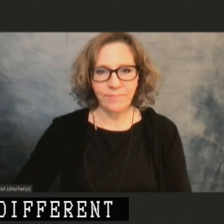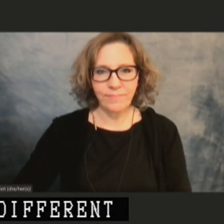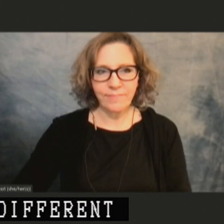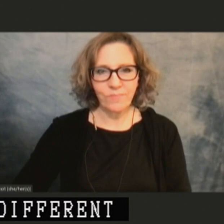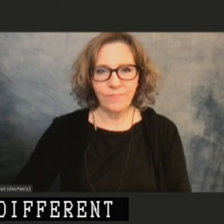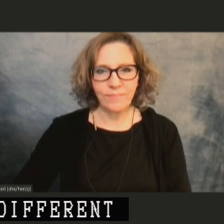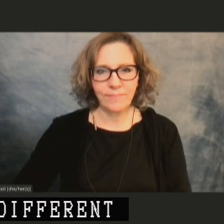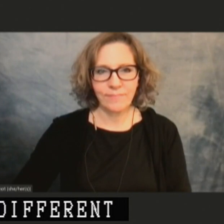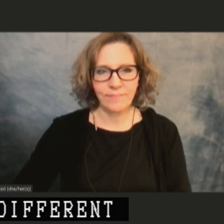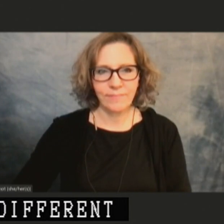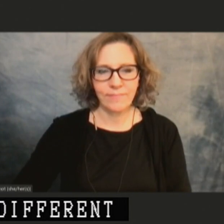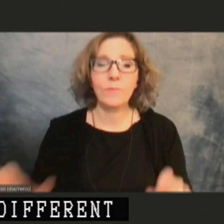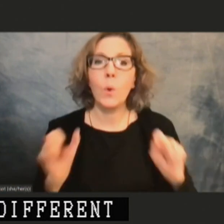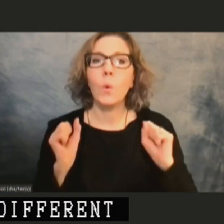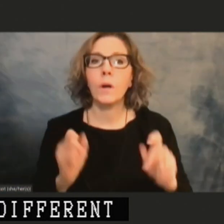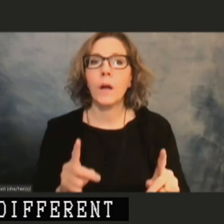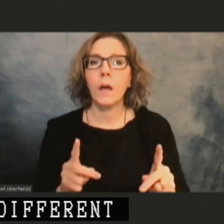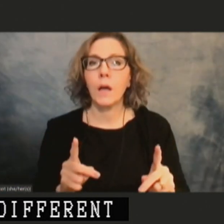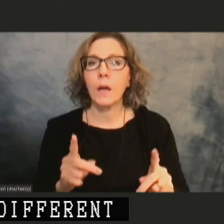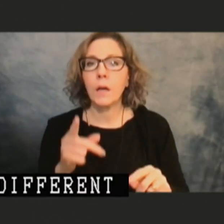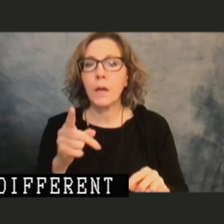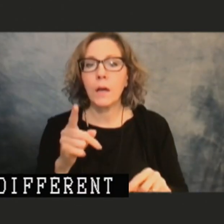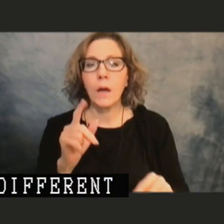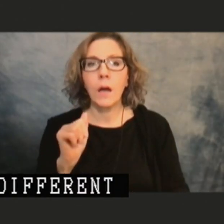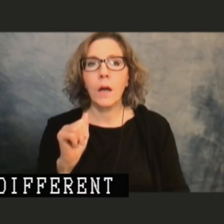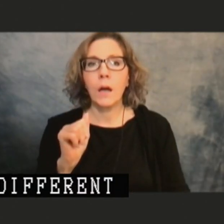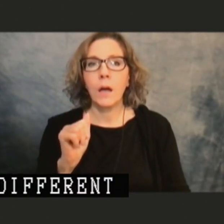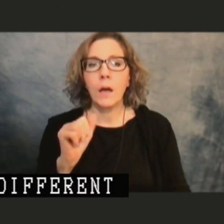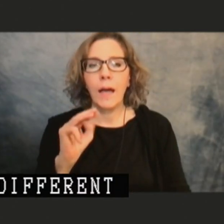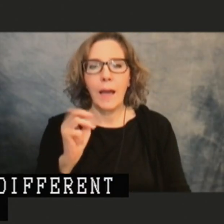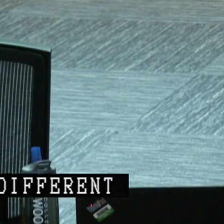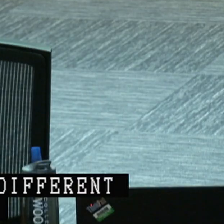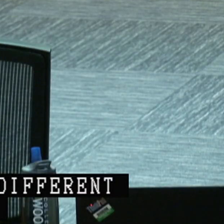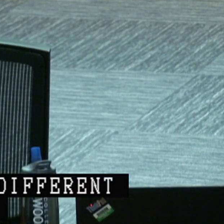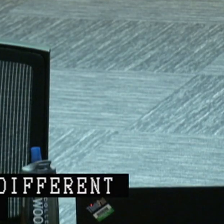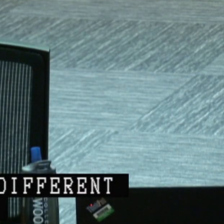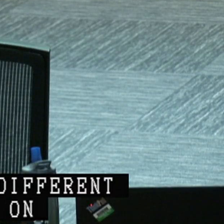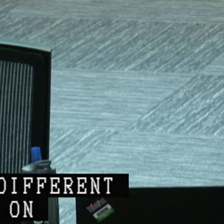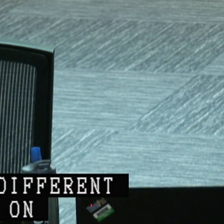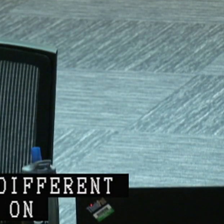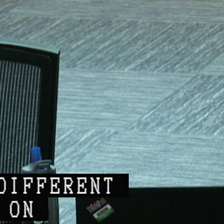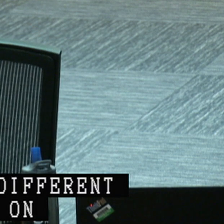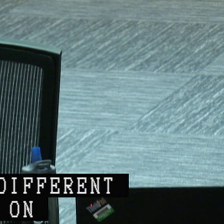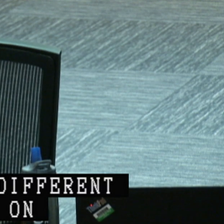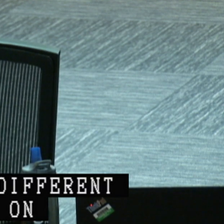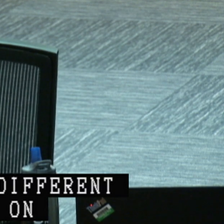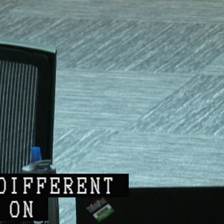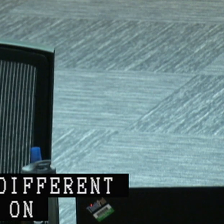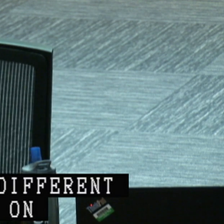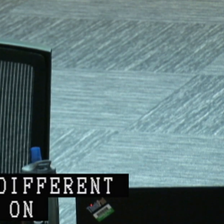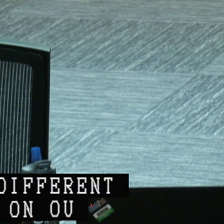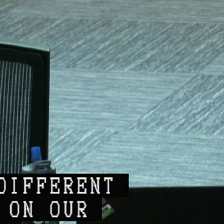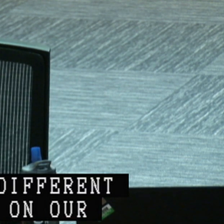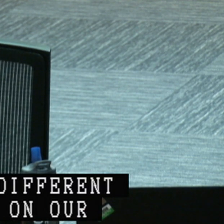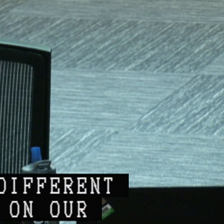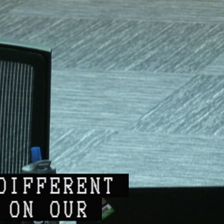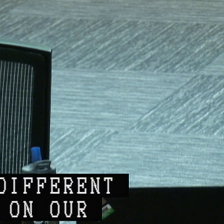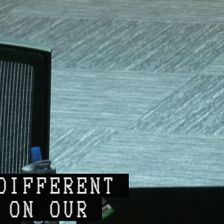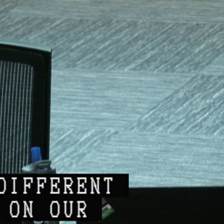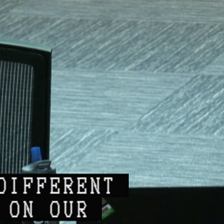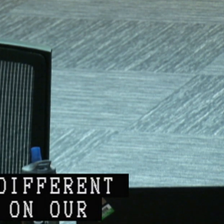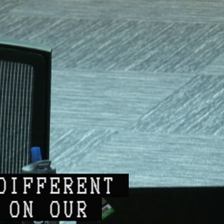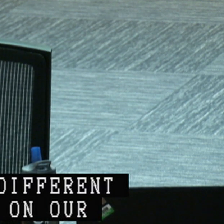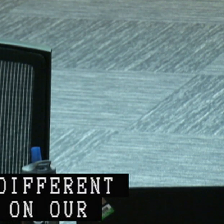I don't know if folks are typing questions. This is Andrea with the Disabilities Commission. I just want to second what Luigi said. We were happy to partner with